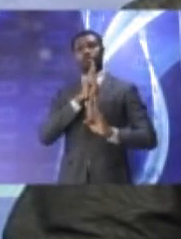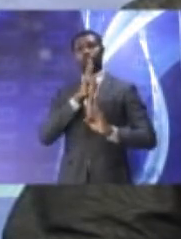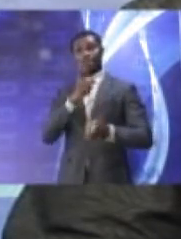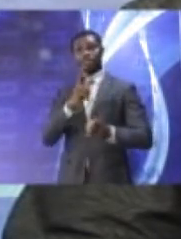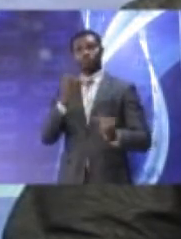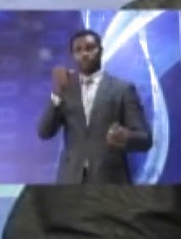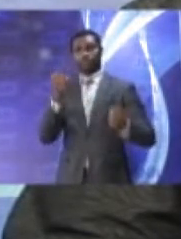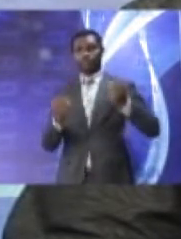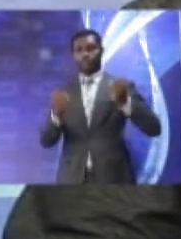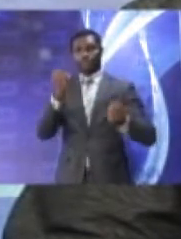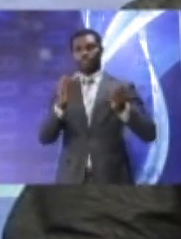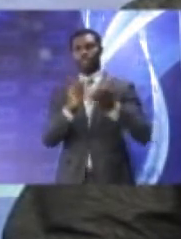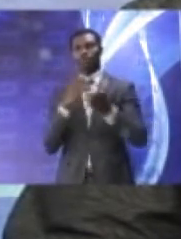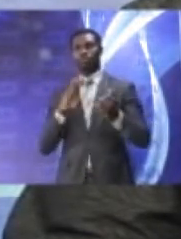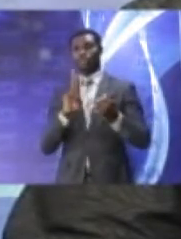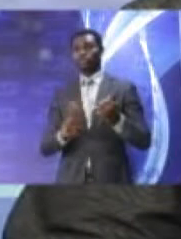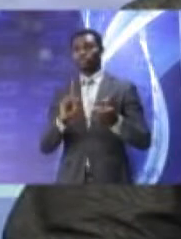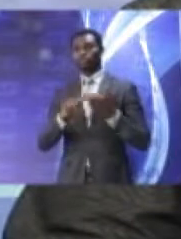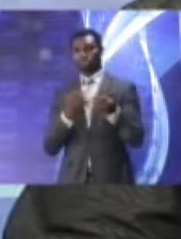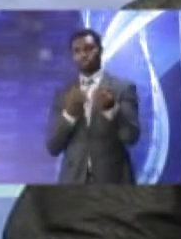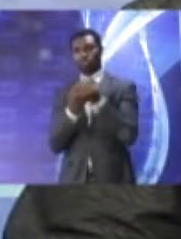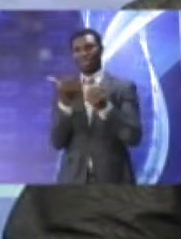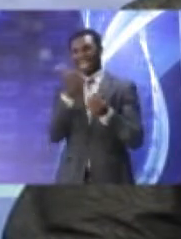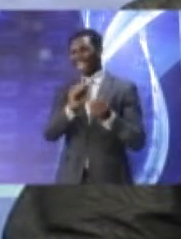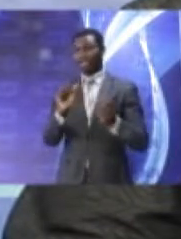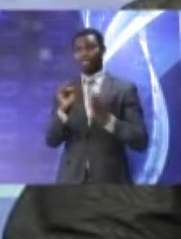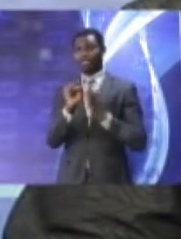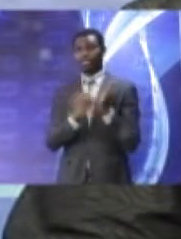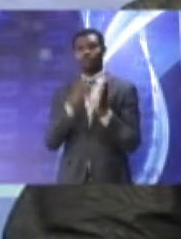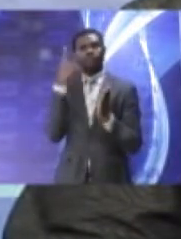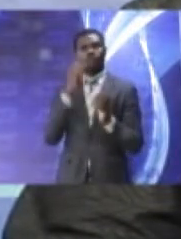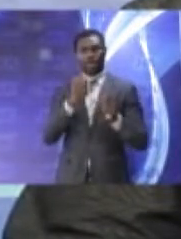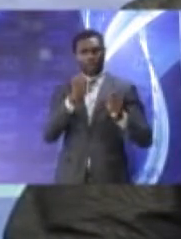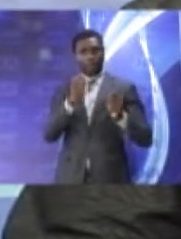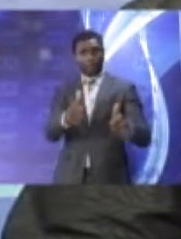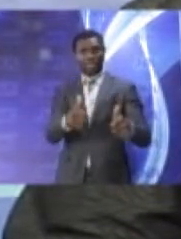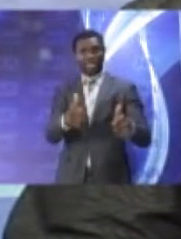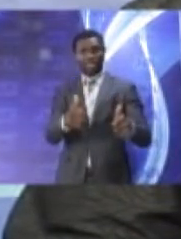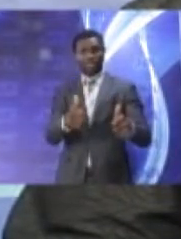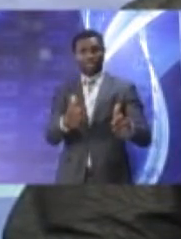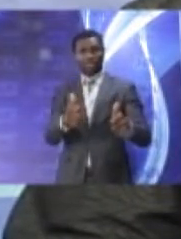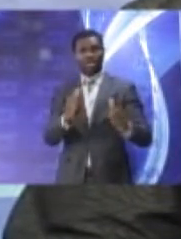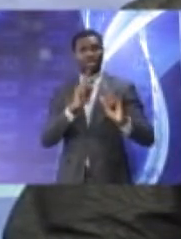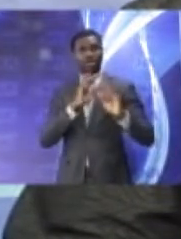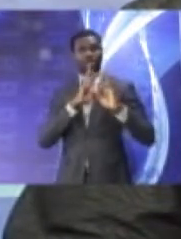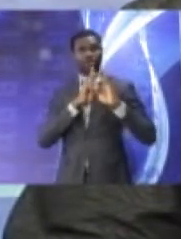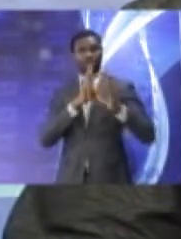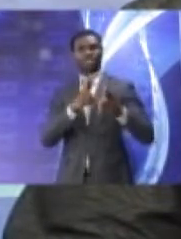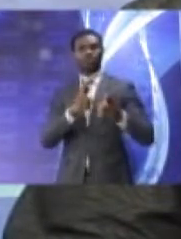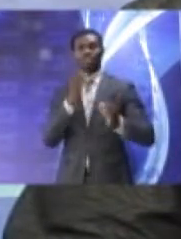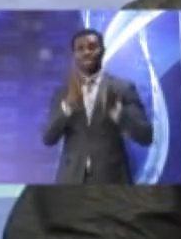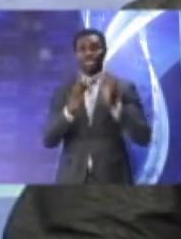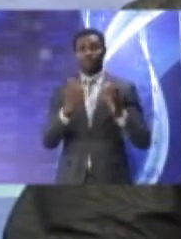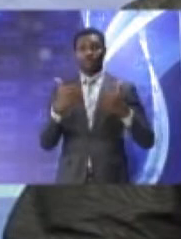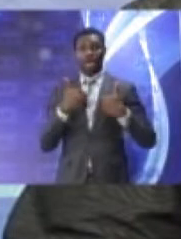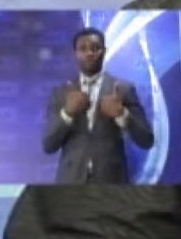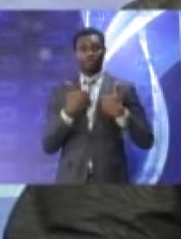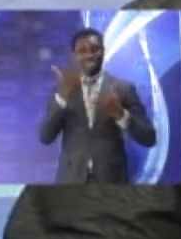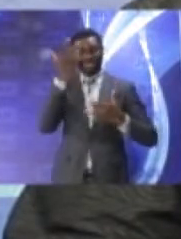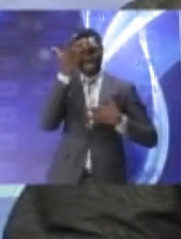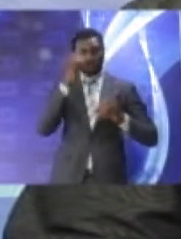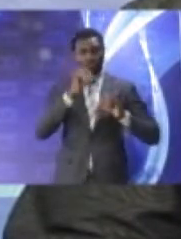support any state for immediate, reaction. So that anytime there's a place, you can pick a vehicle from